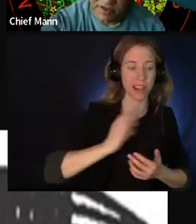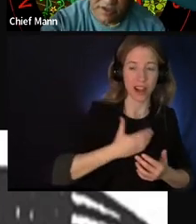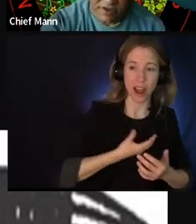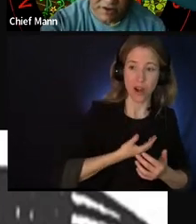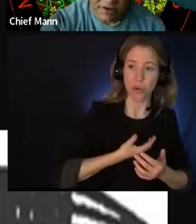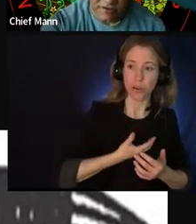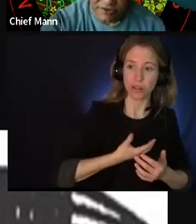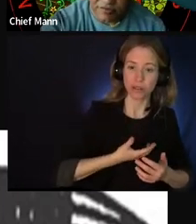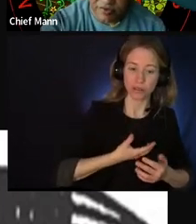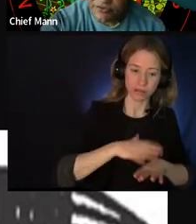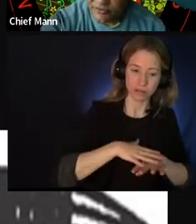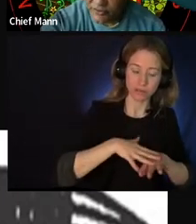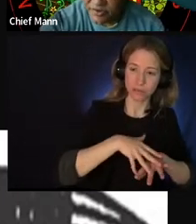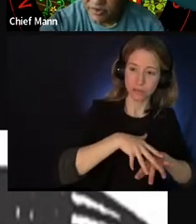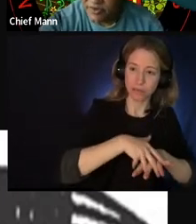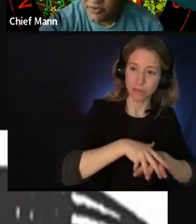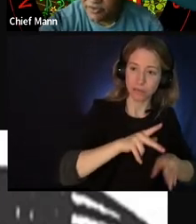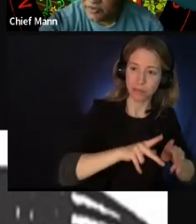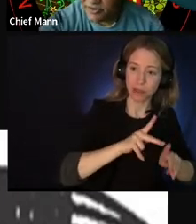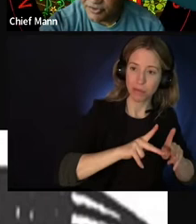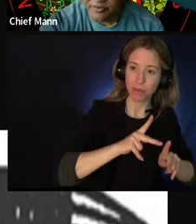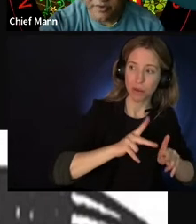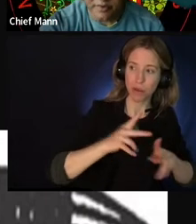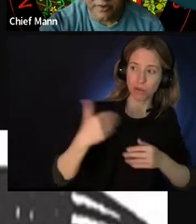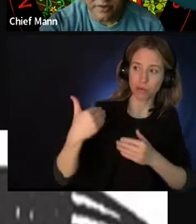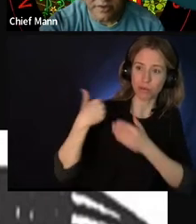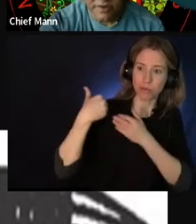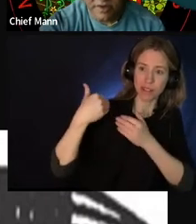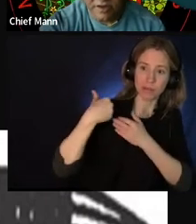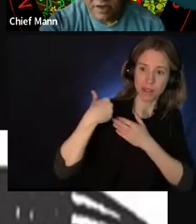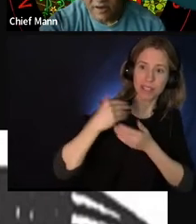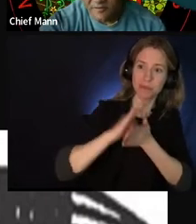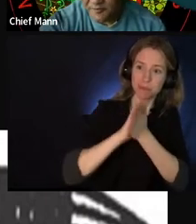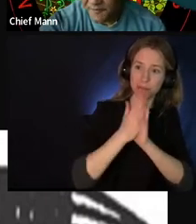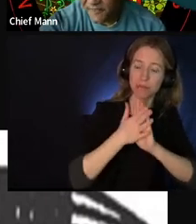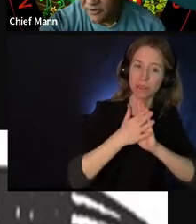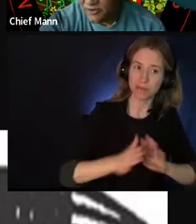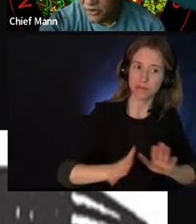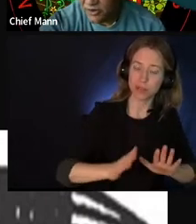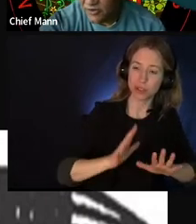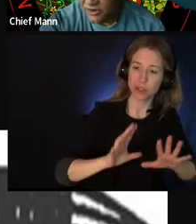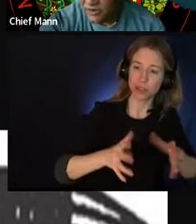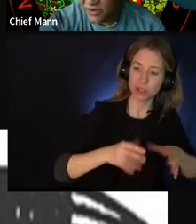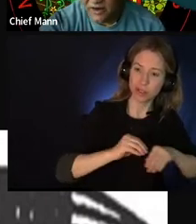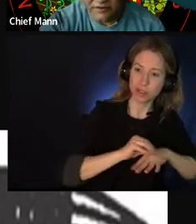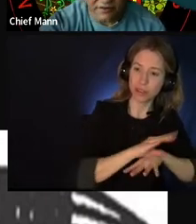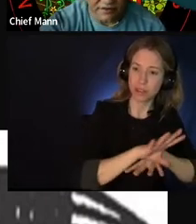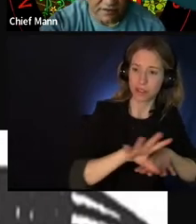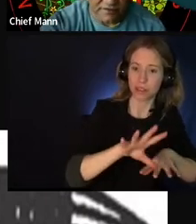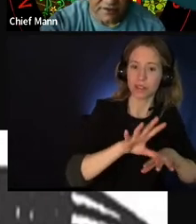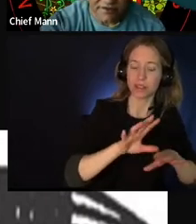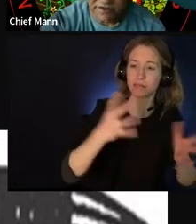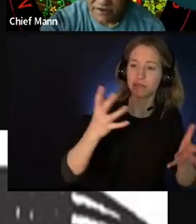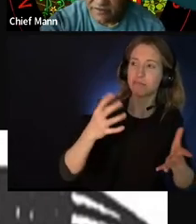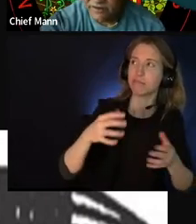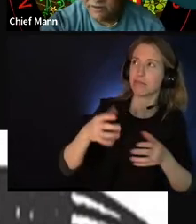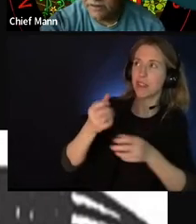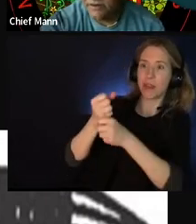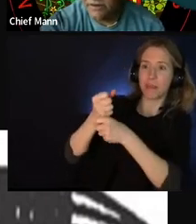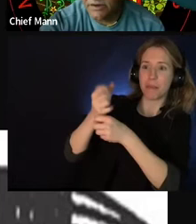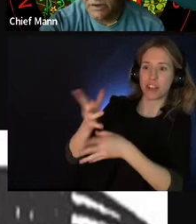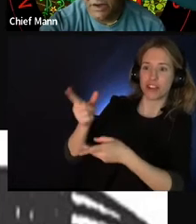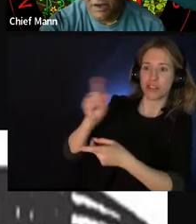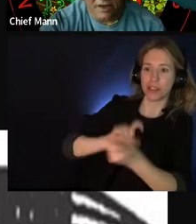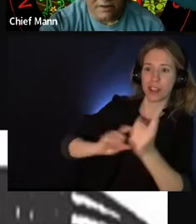you know, these peaceful people, the Munsee people. You know, we are caring, loving, giving,